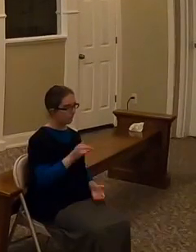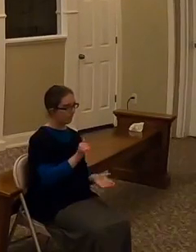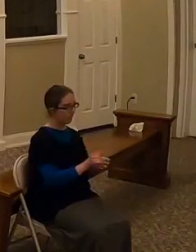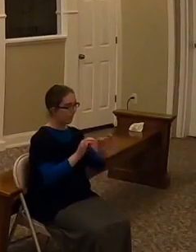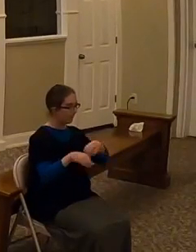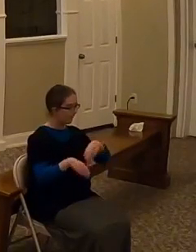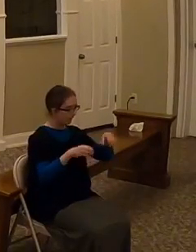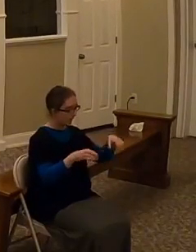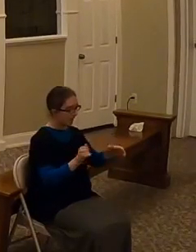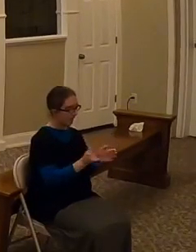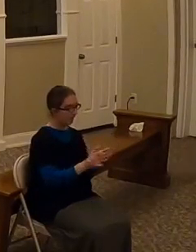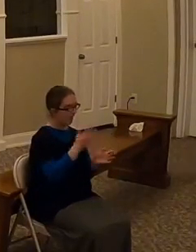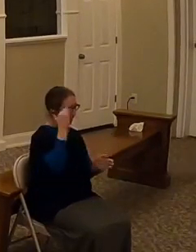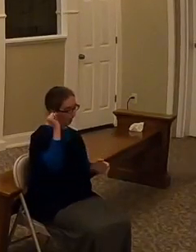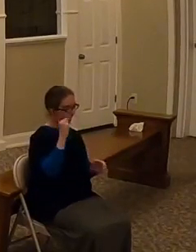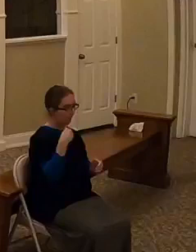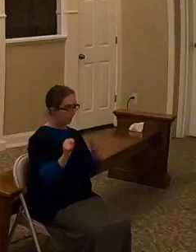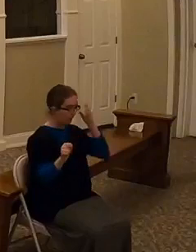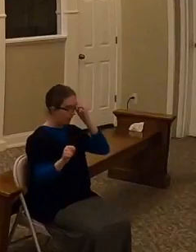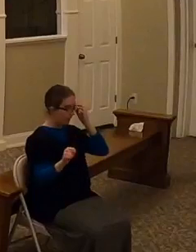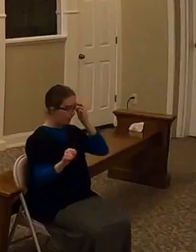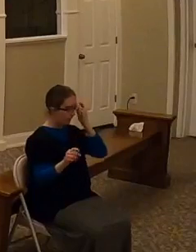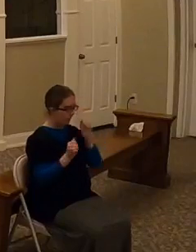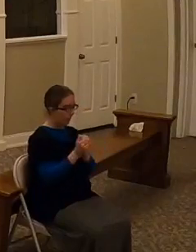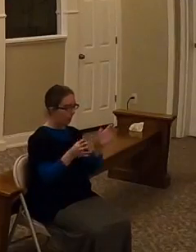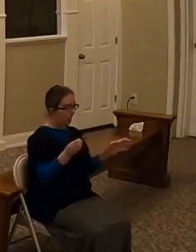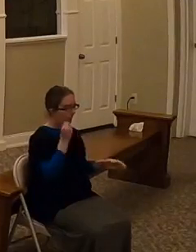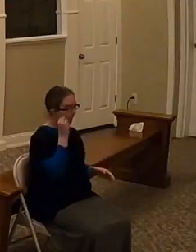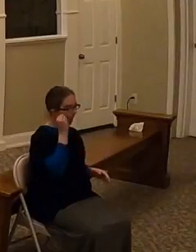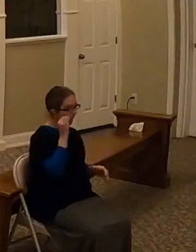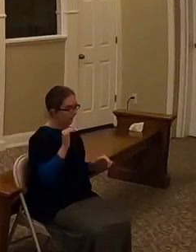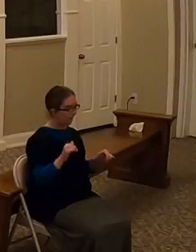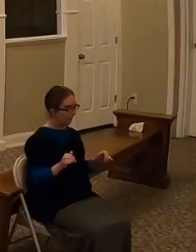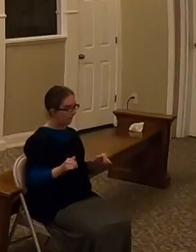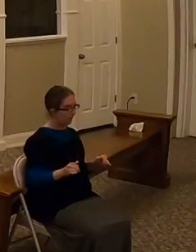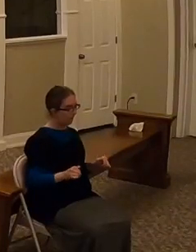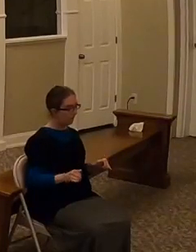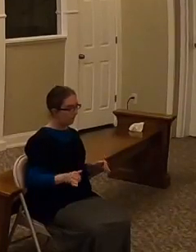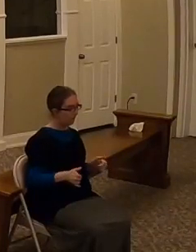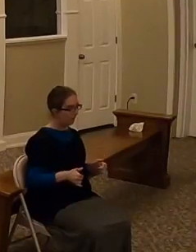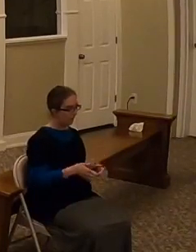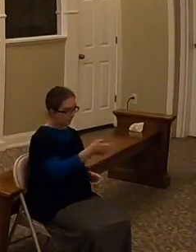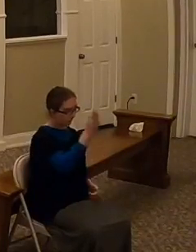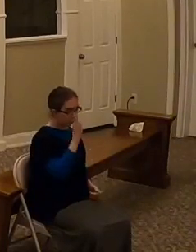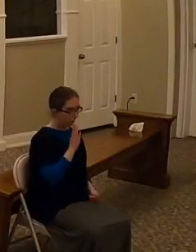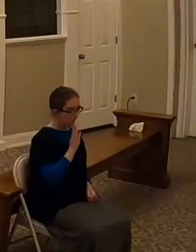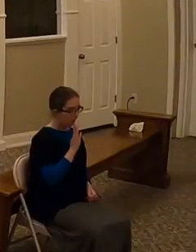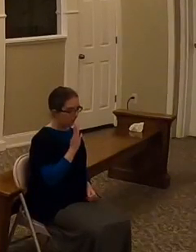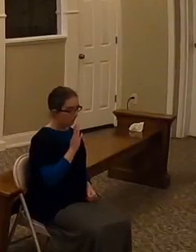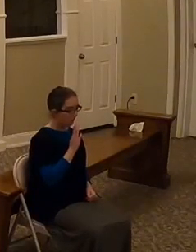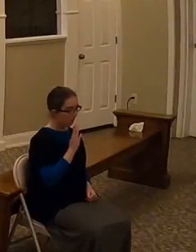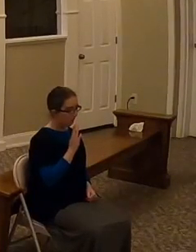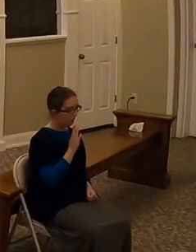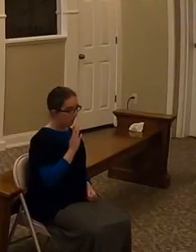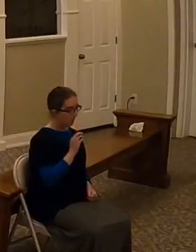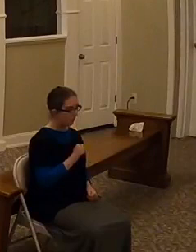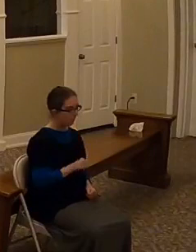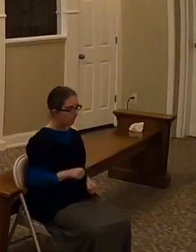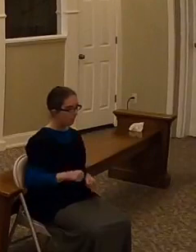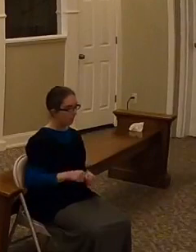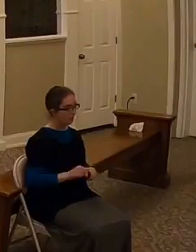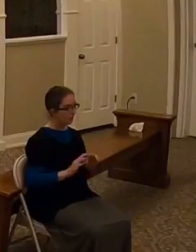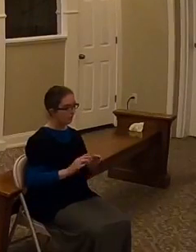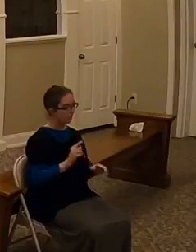what that does? That's why the wholeness comes in here. That's where it plays its part. Amen. That godliness. Amen. The Bible says godliness with contentment